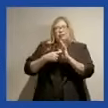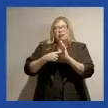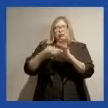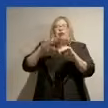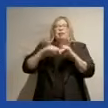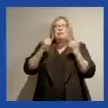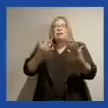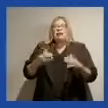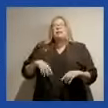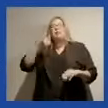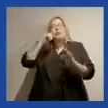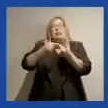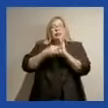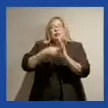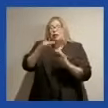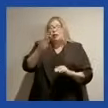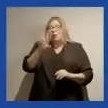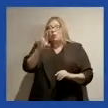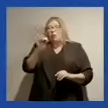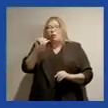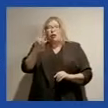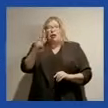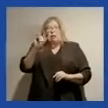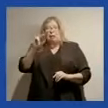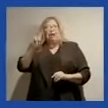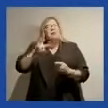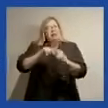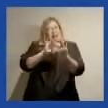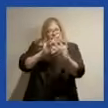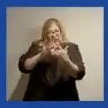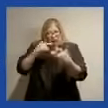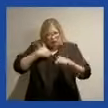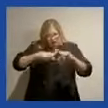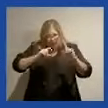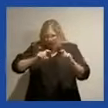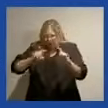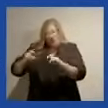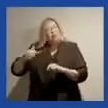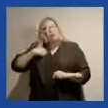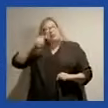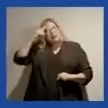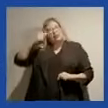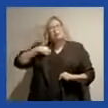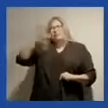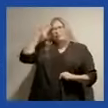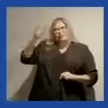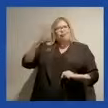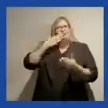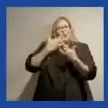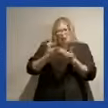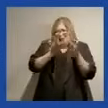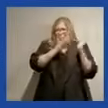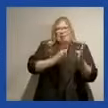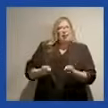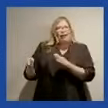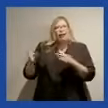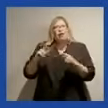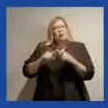stress testing our broadband strategy in the middle mile and the last mile, and we think we've come up with a plan to actually achieve